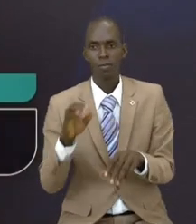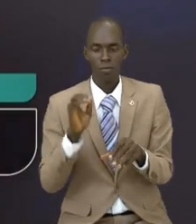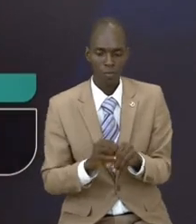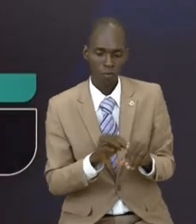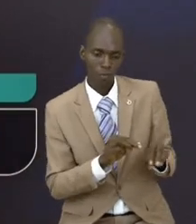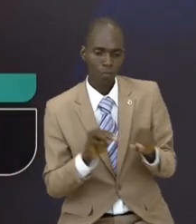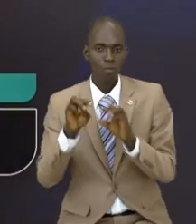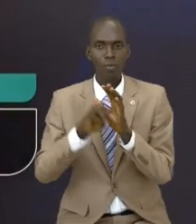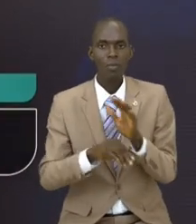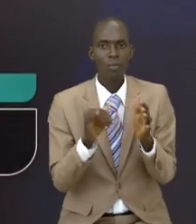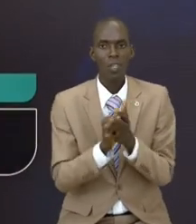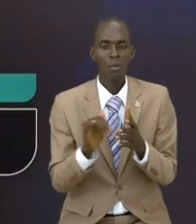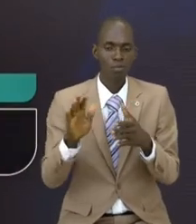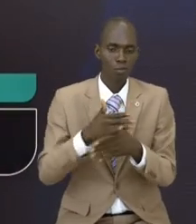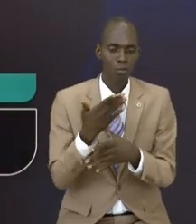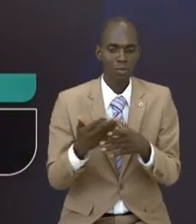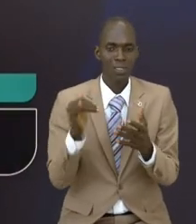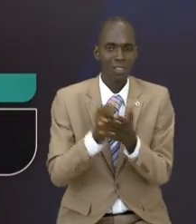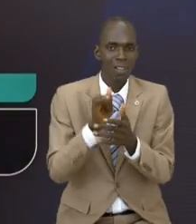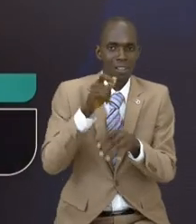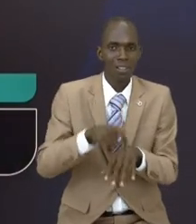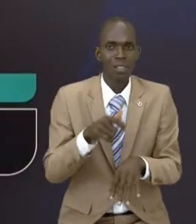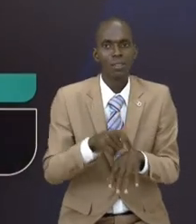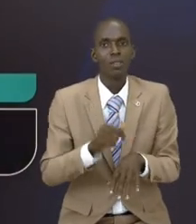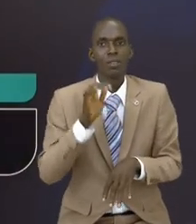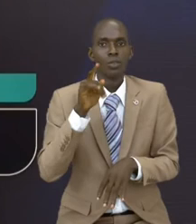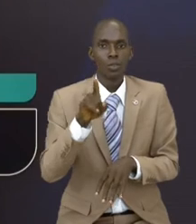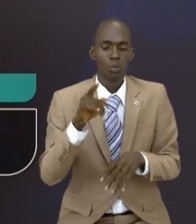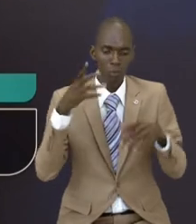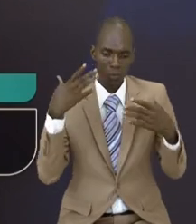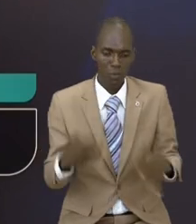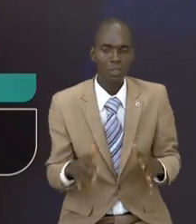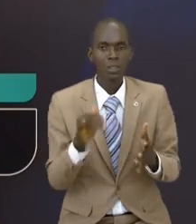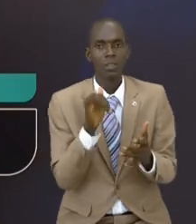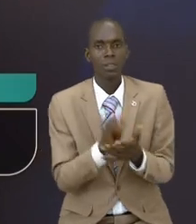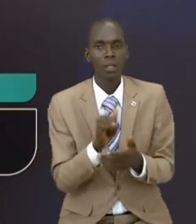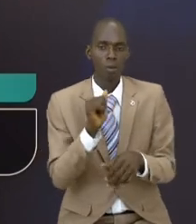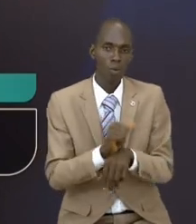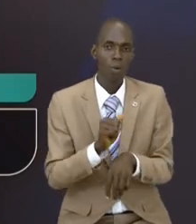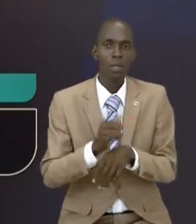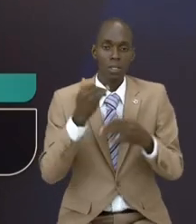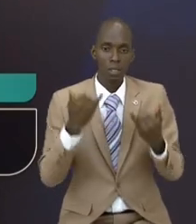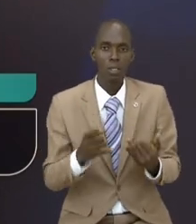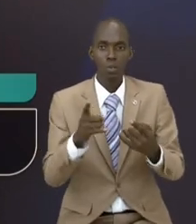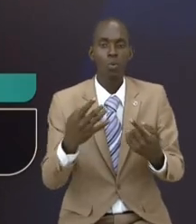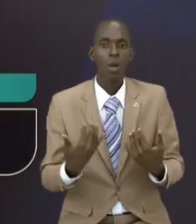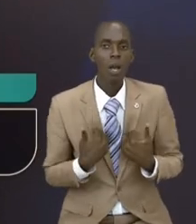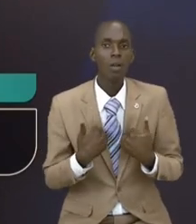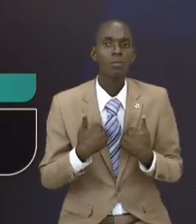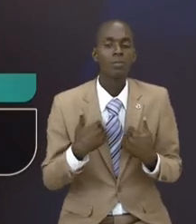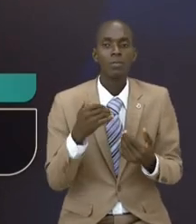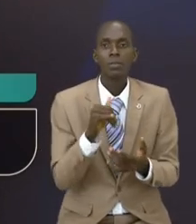That is, between that time you finish that course. Now you want to have this course in